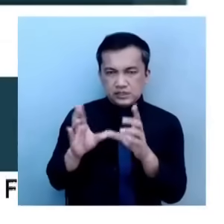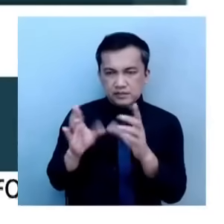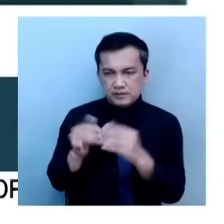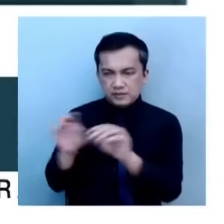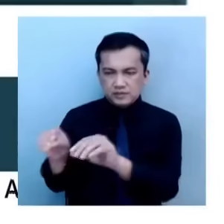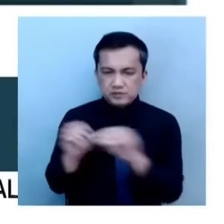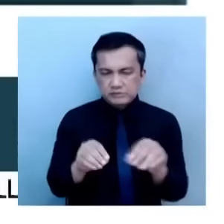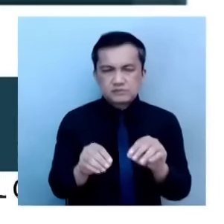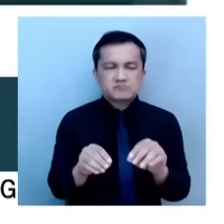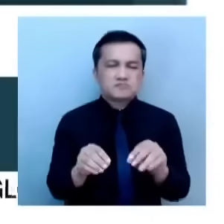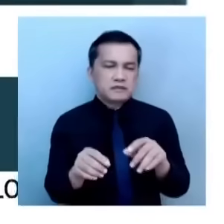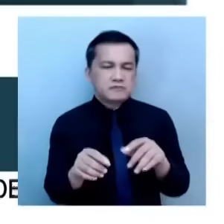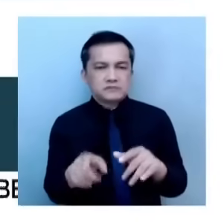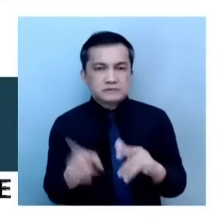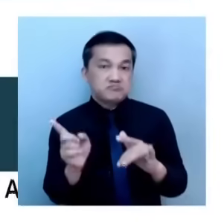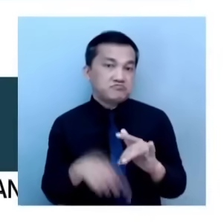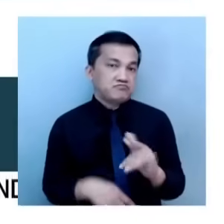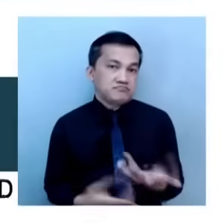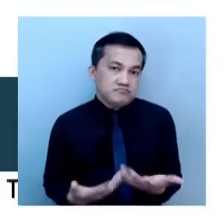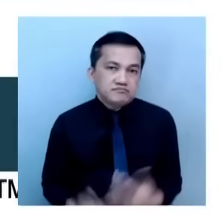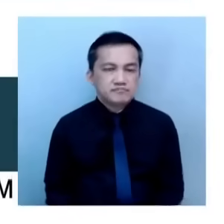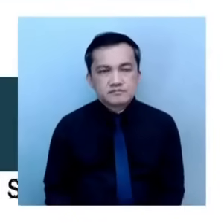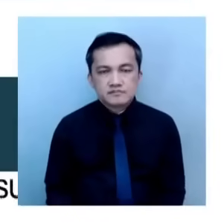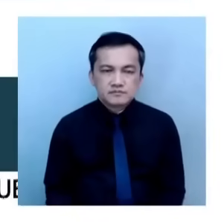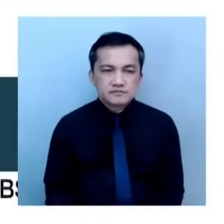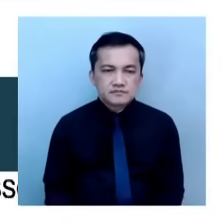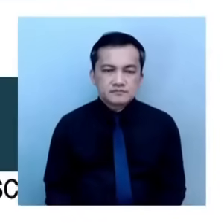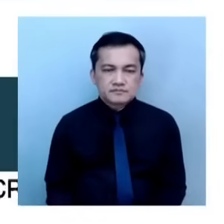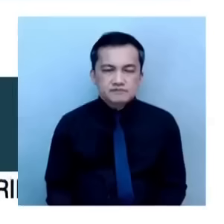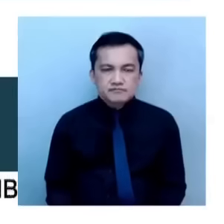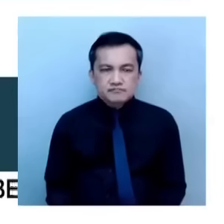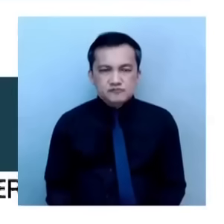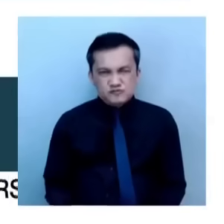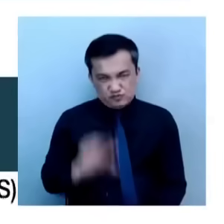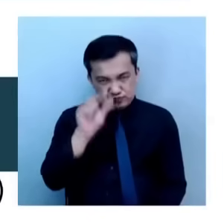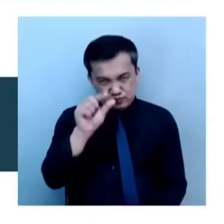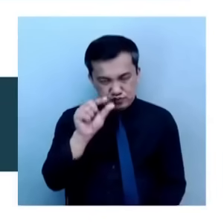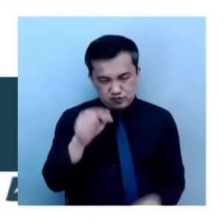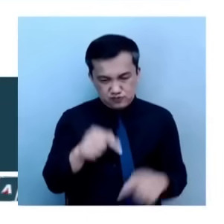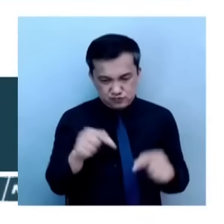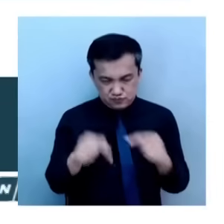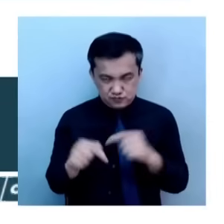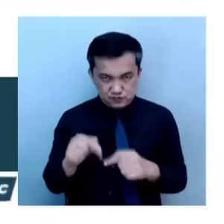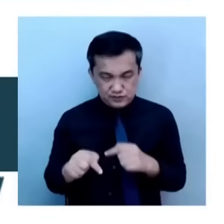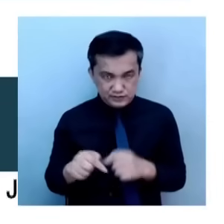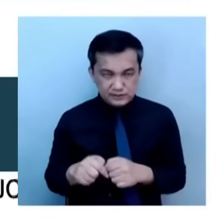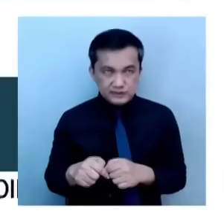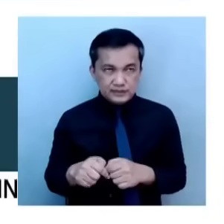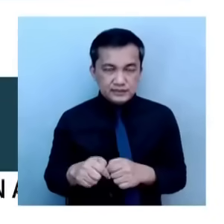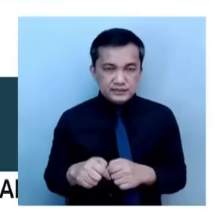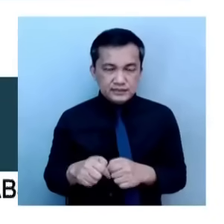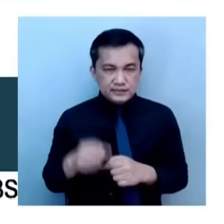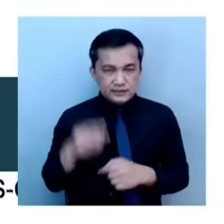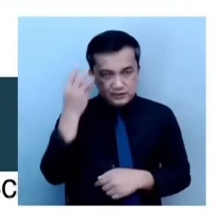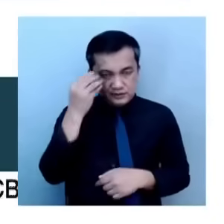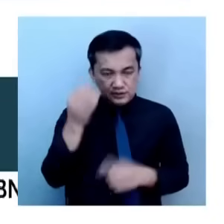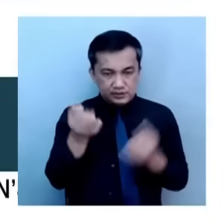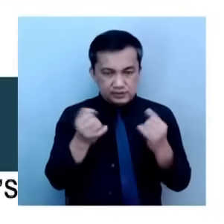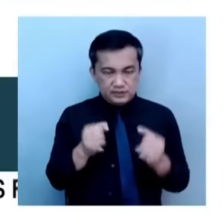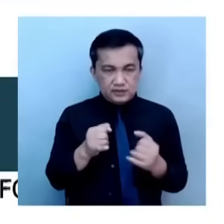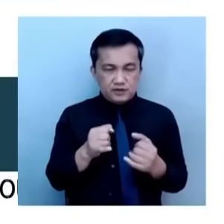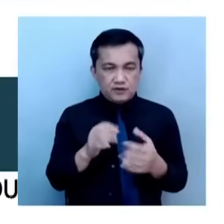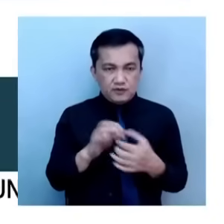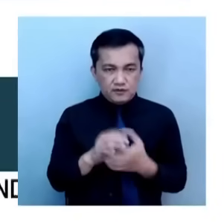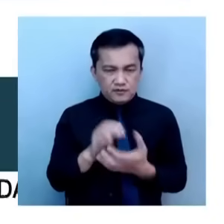right. Let me just backtrack a bit here and get your thoughts on this burning issue, because, of course, they're